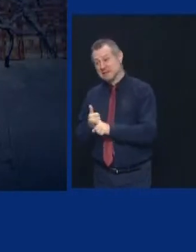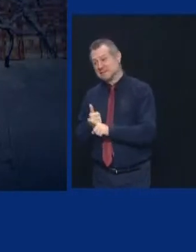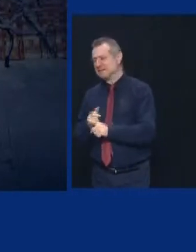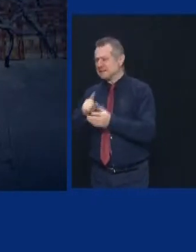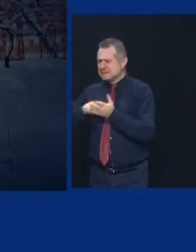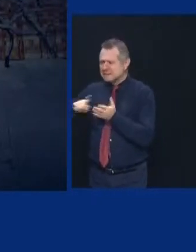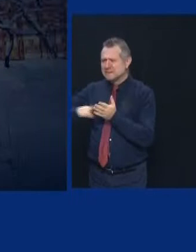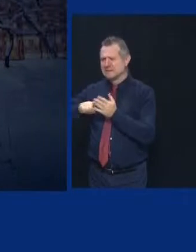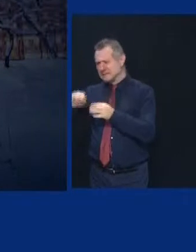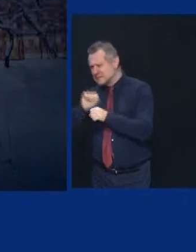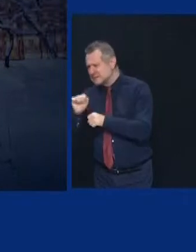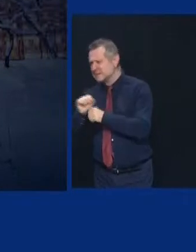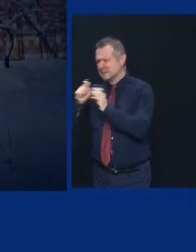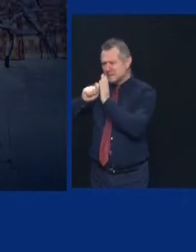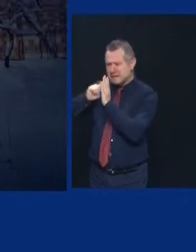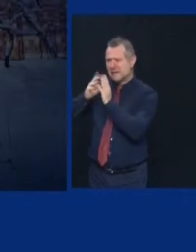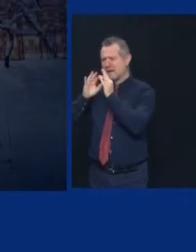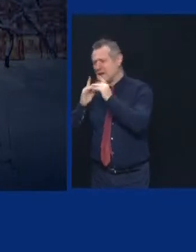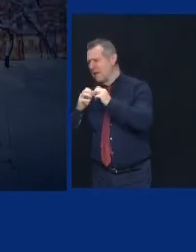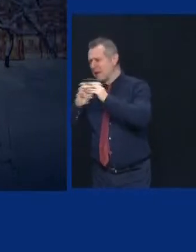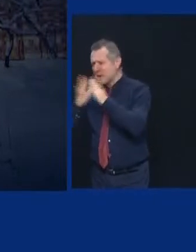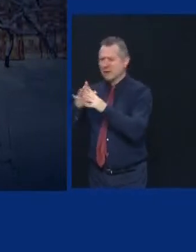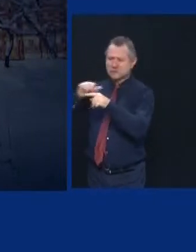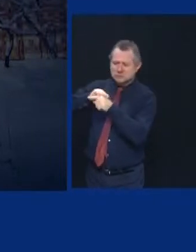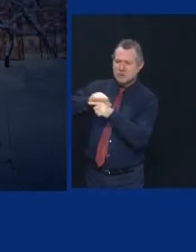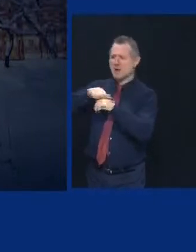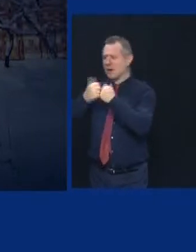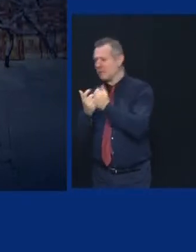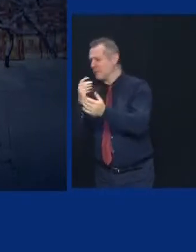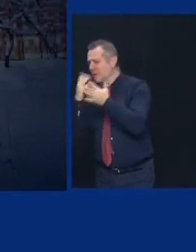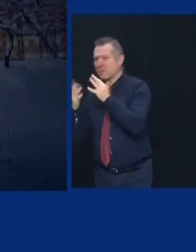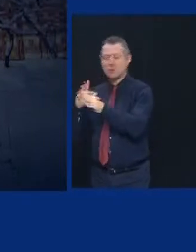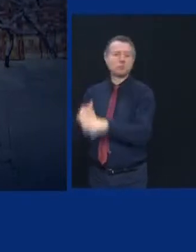moving? And that was a challenge to the government? It